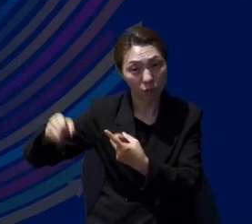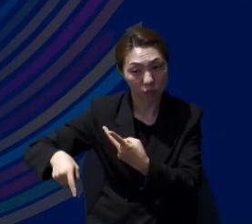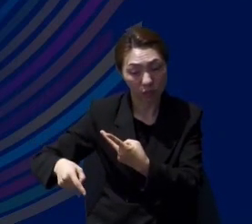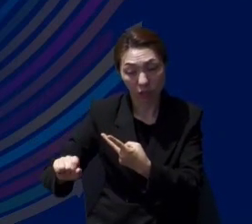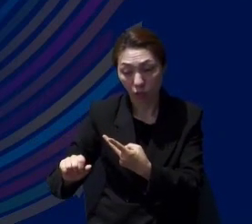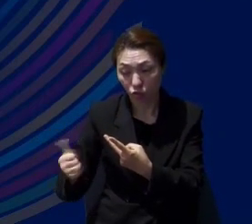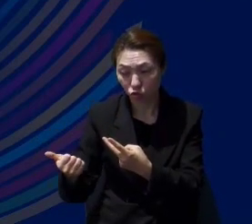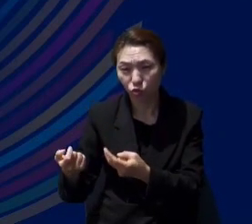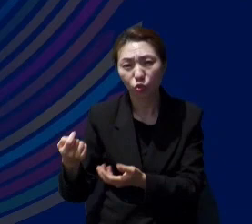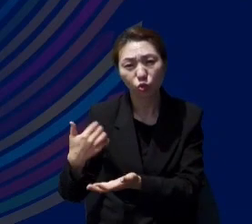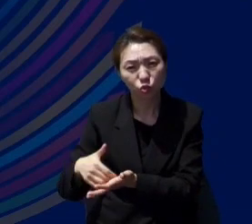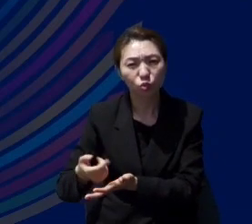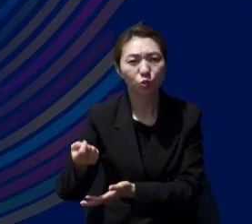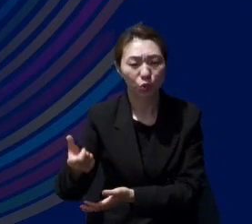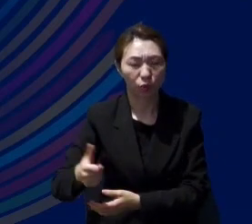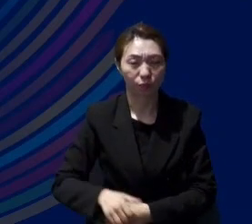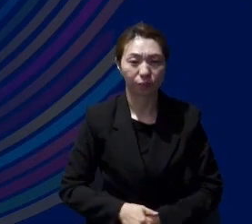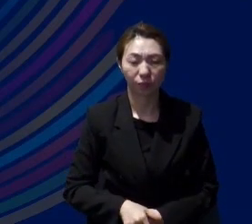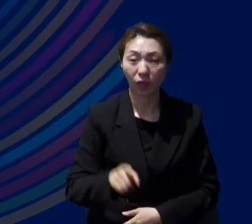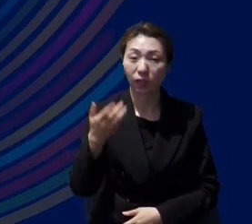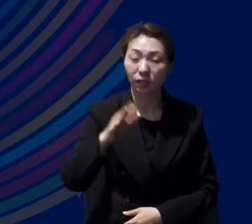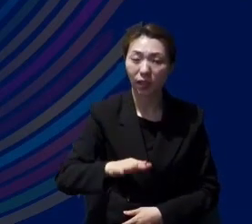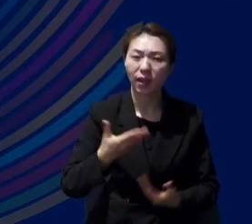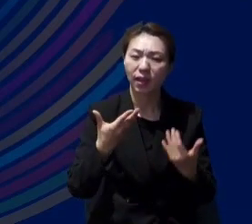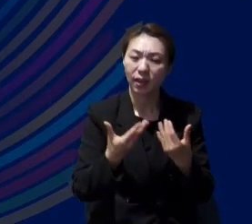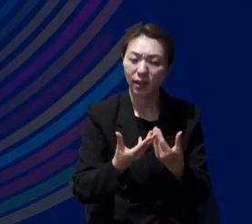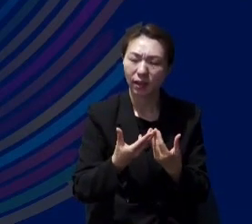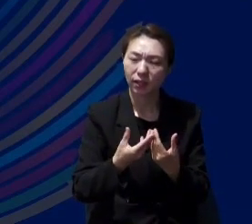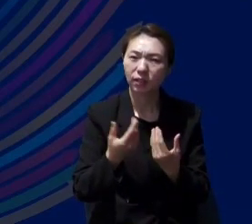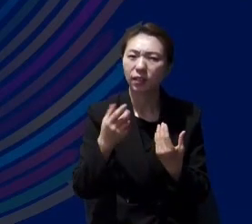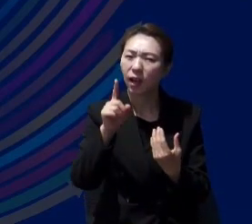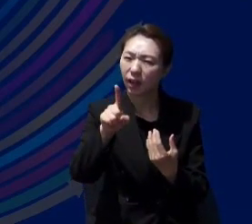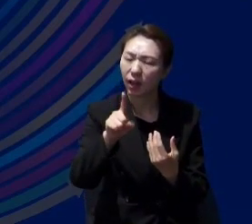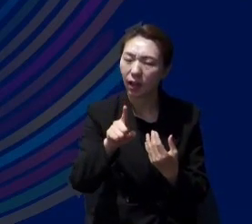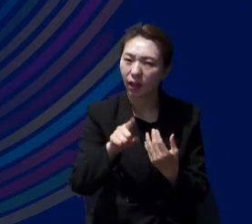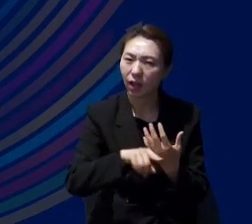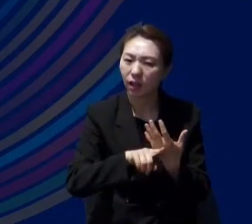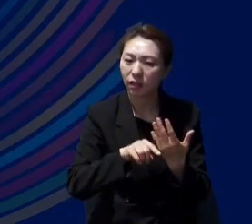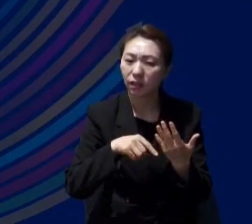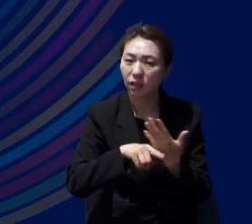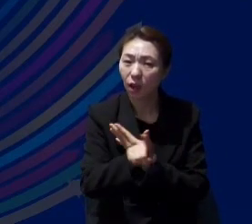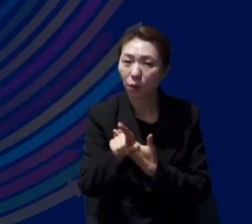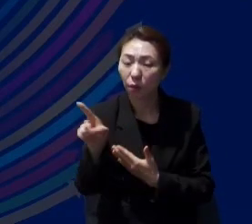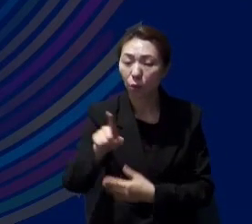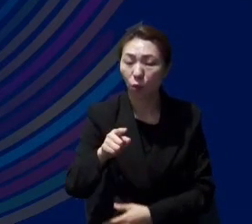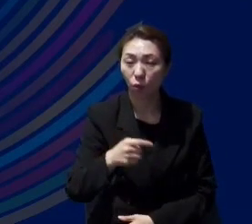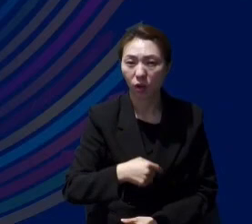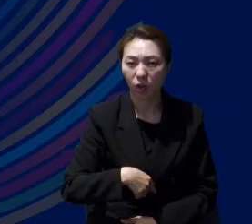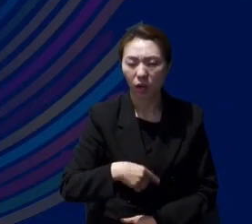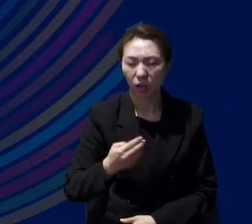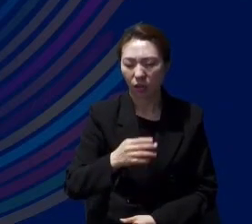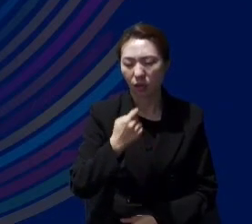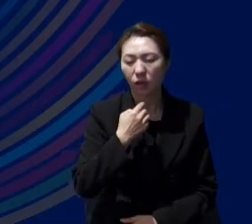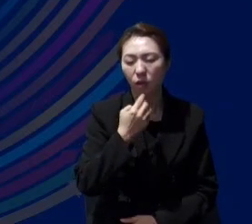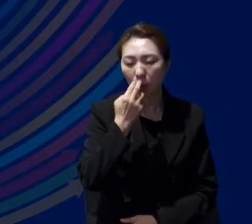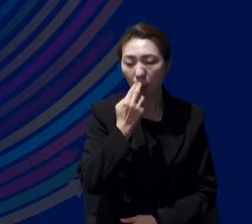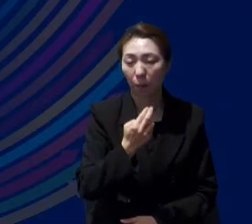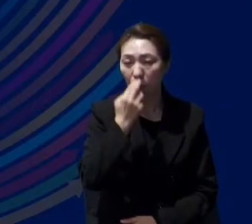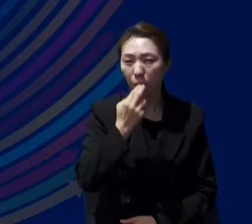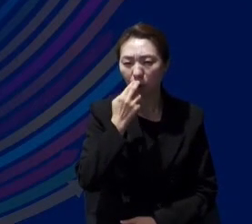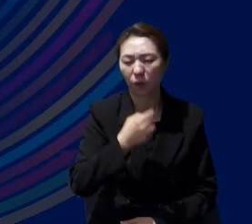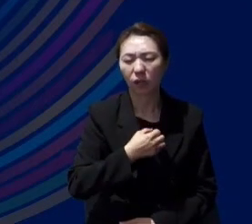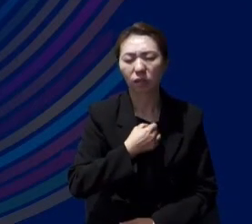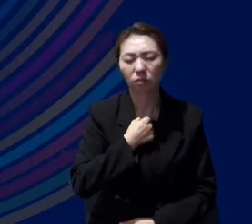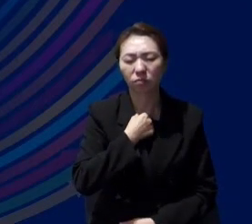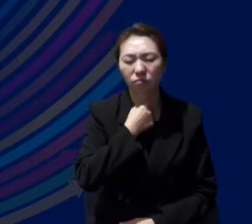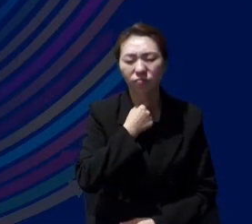respiratory diseases, the white population has substantially higher mortality than the Black population, likely as a result of differences in